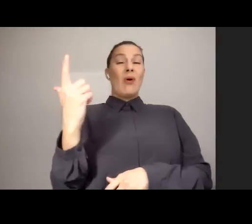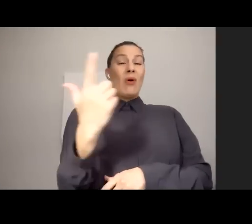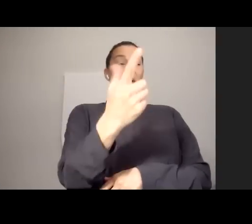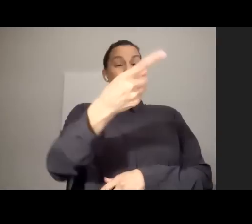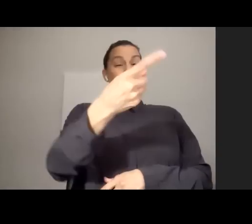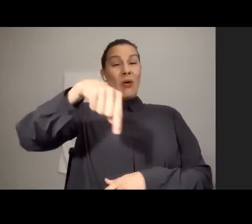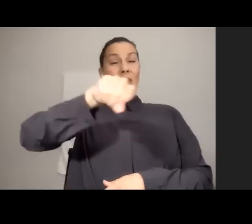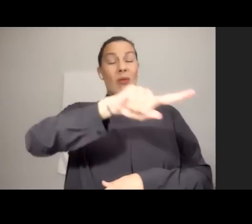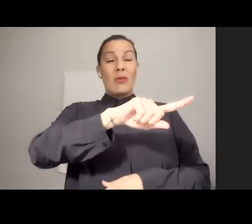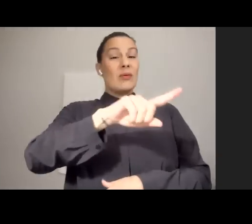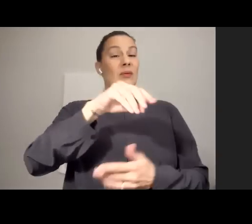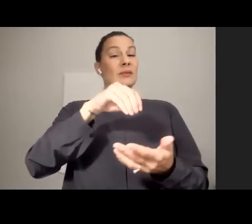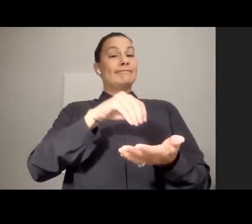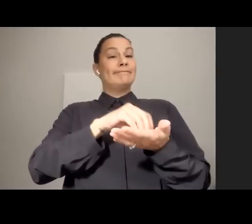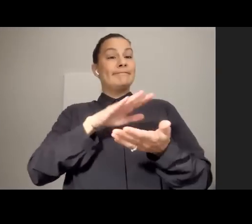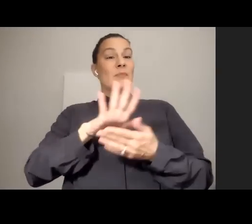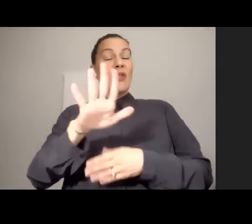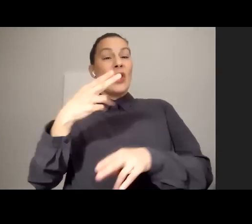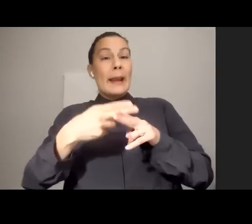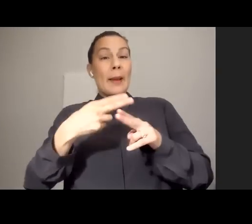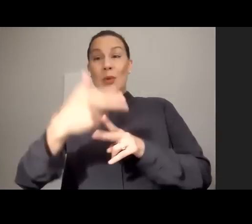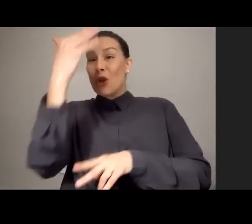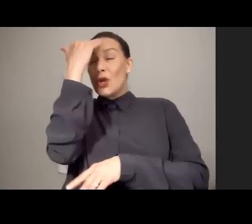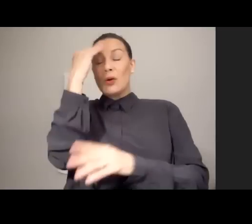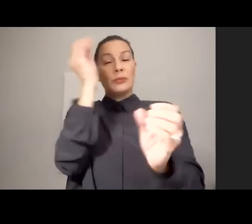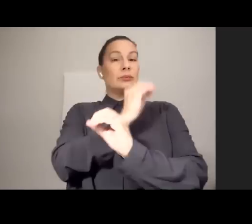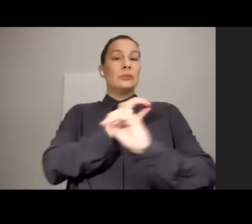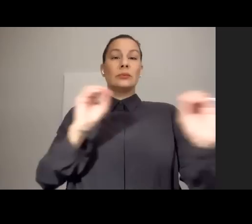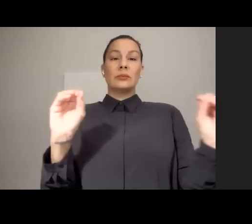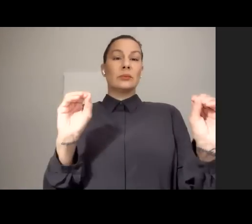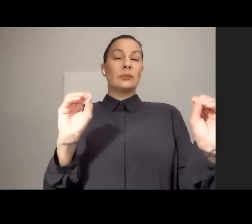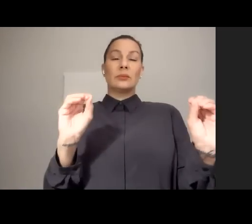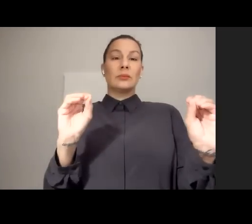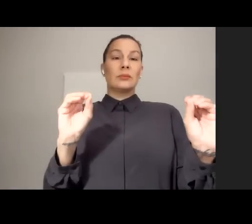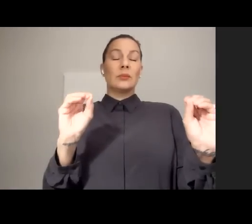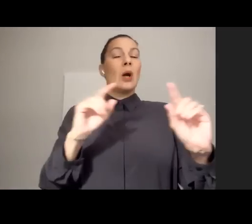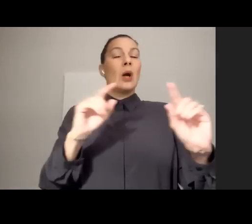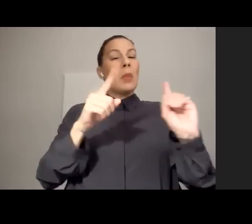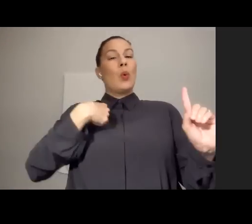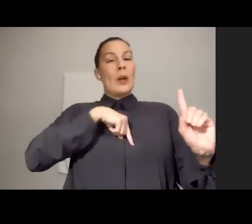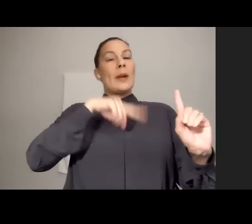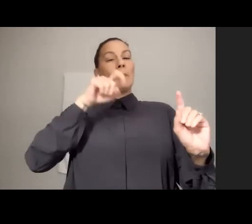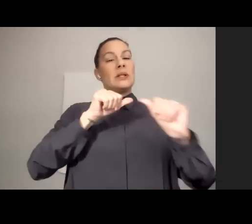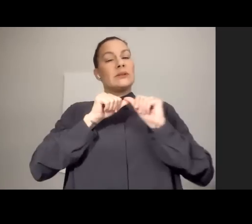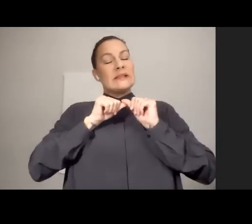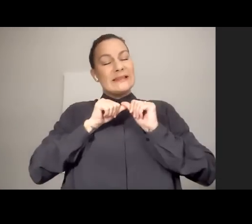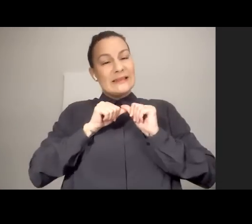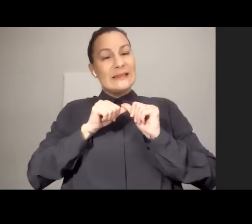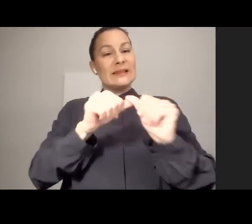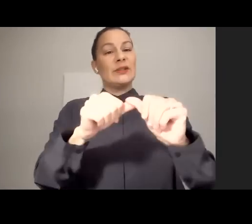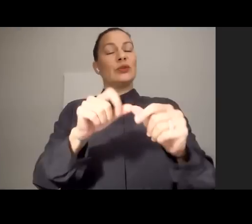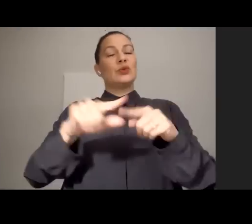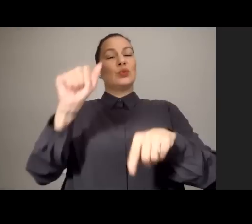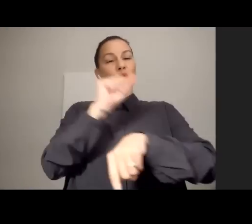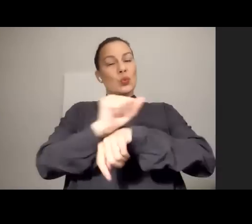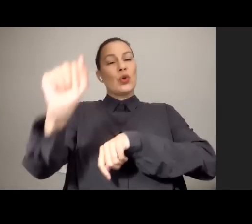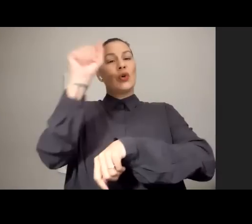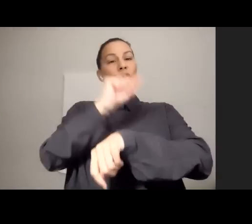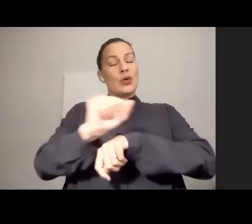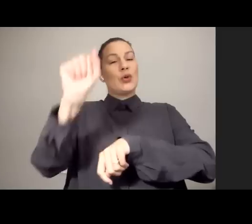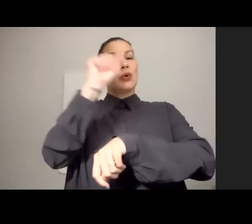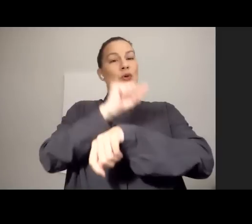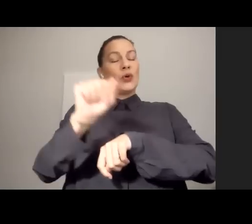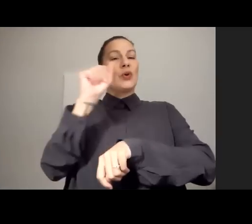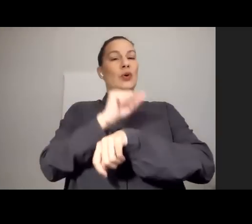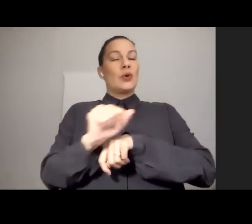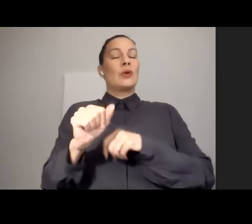undocumented. We must continue this work with the rage and humor of the whores who have not survived,